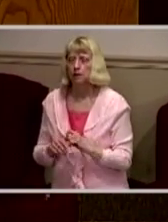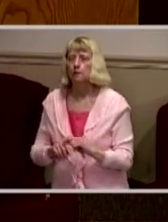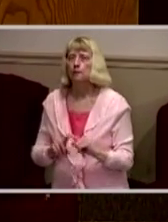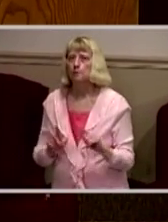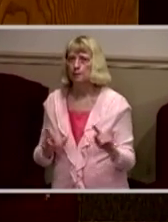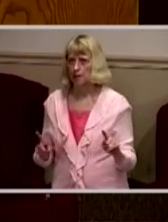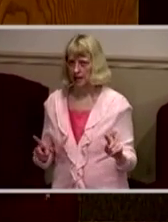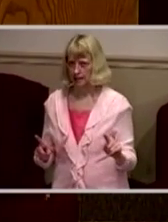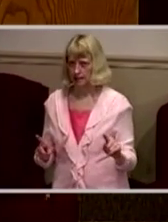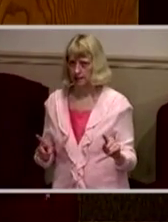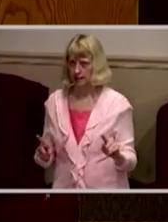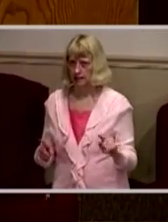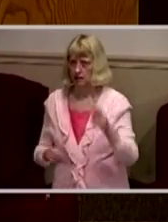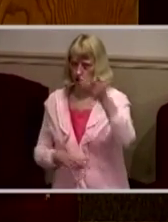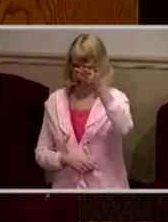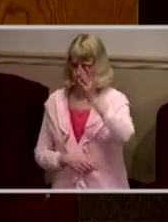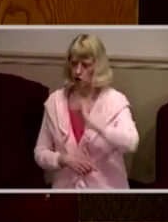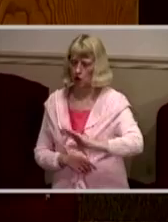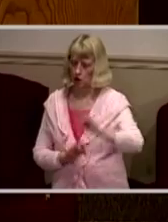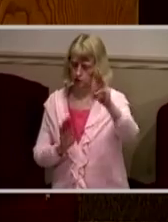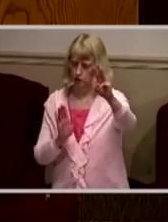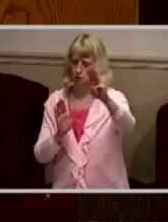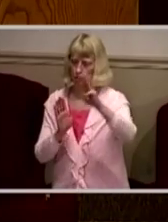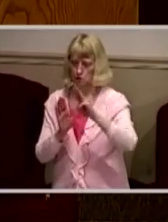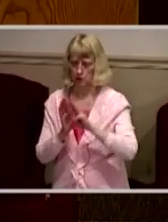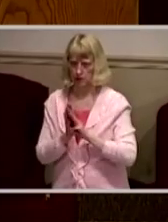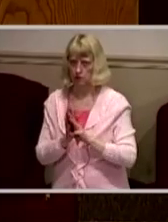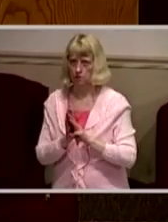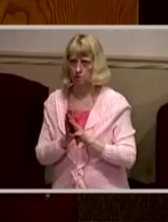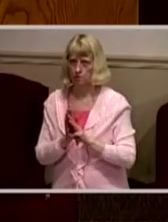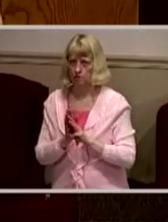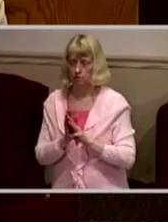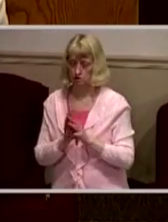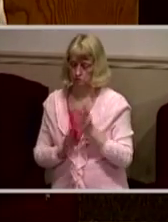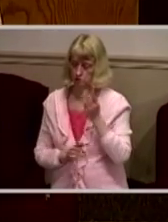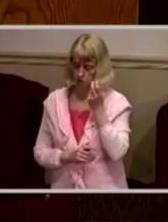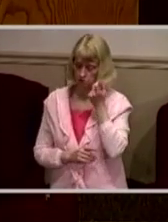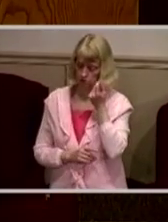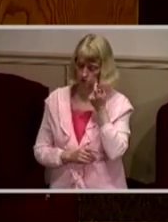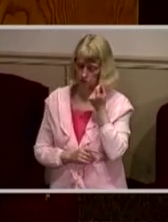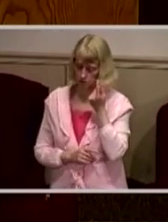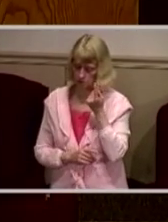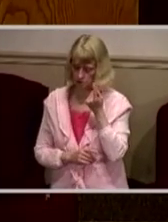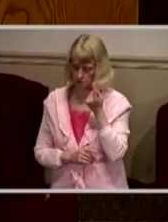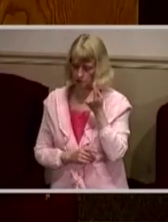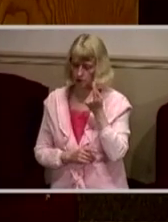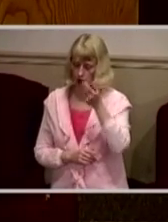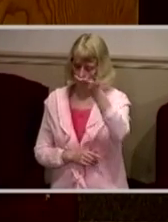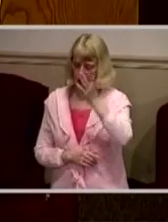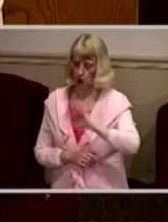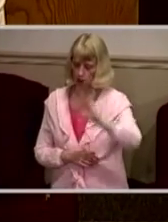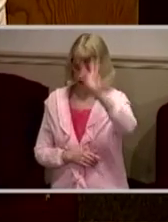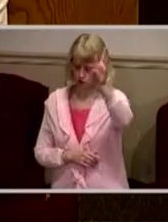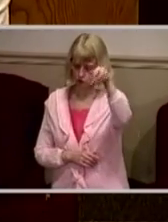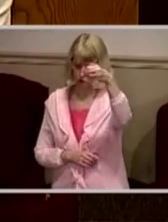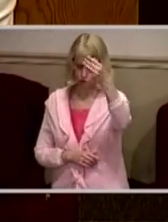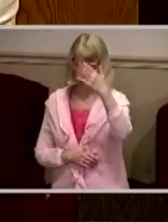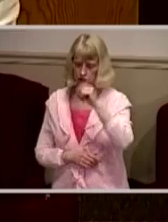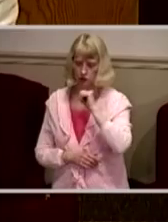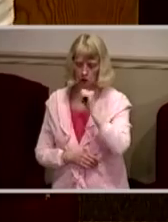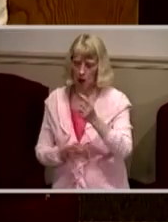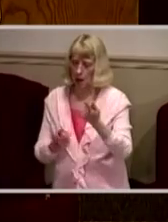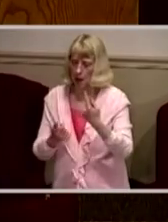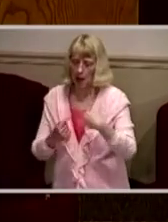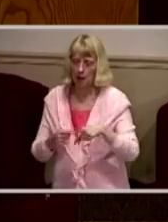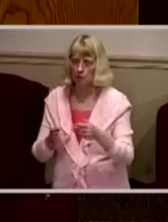but as God wills it. You see, what Spurgeon was saying is that God's grace does not come because